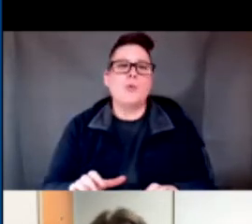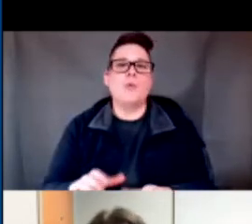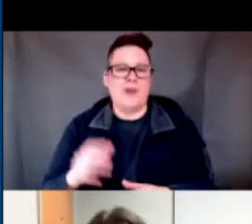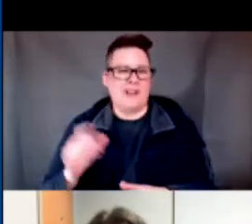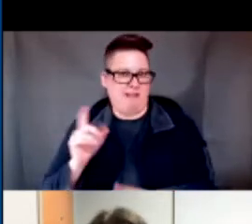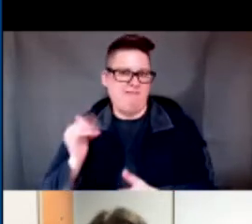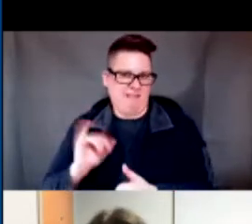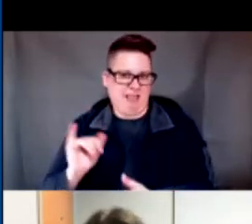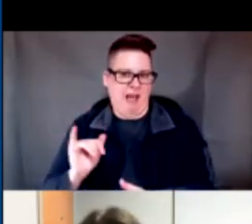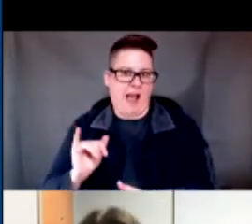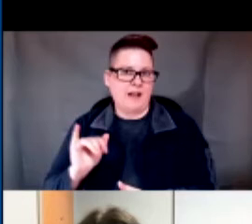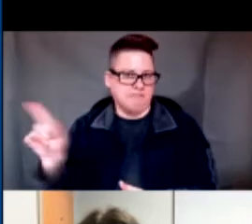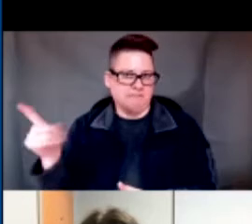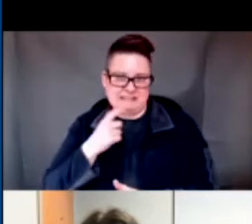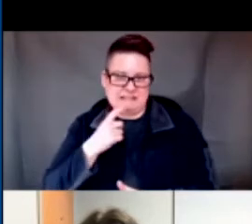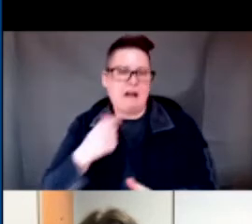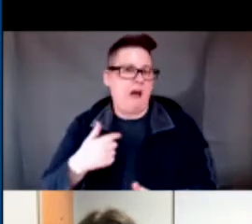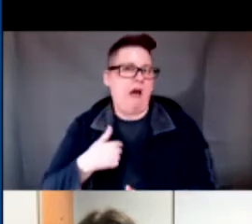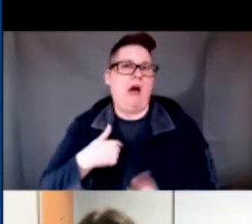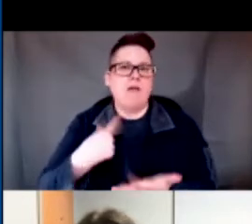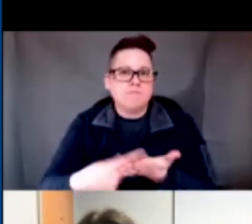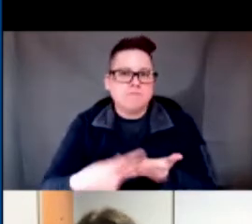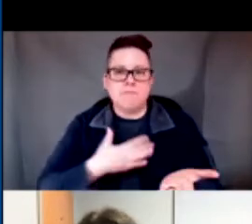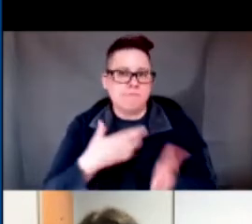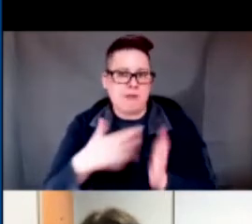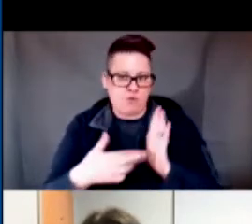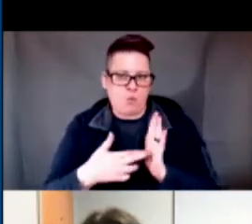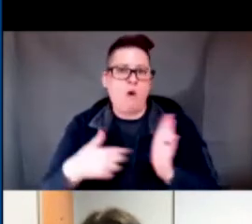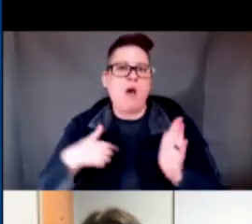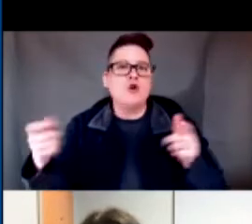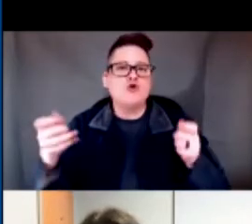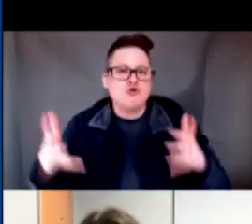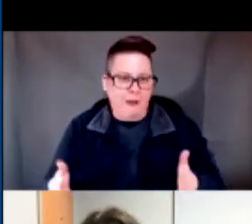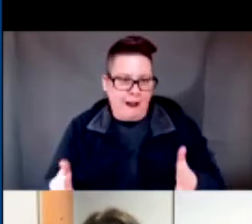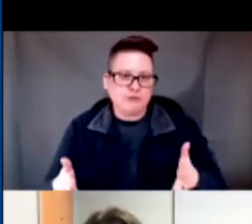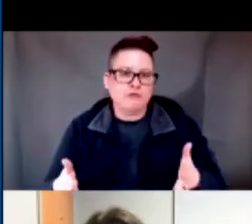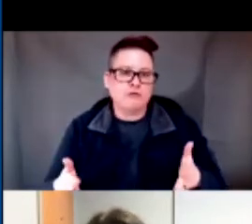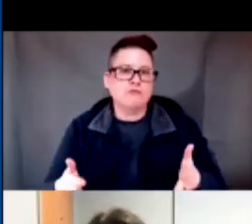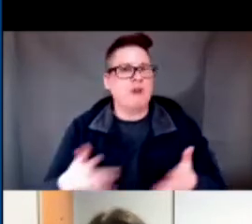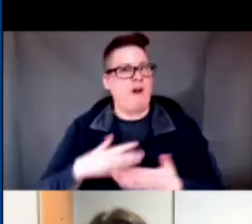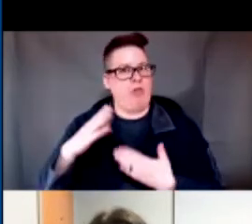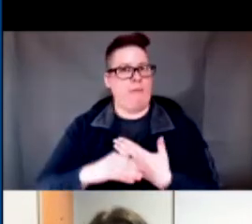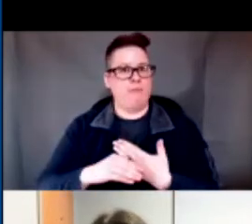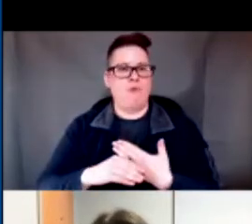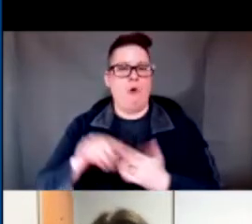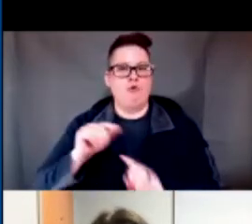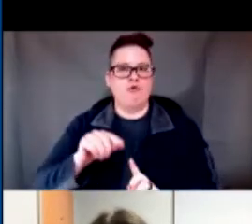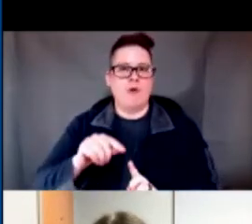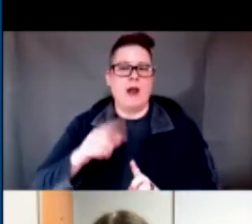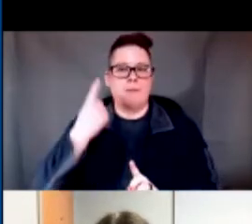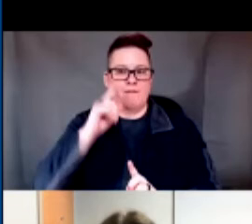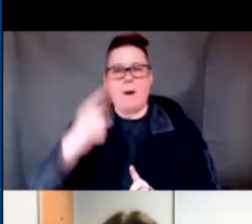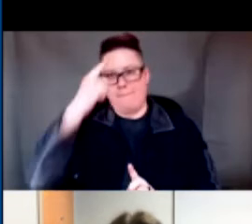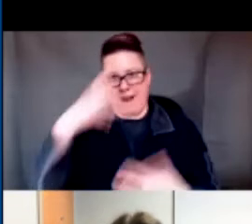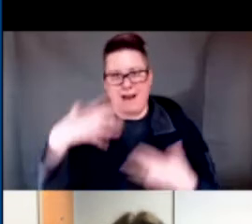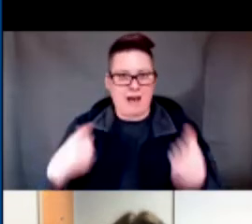said. I'm going to be speaking to my role as the director of the program for mental